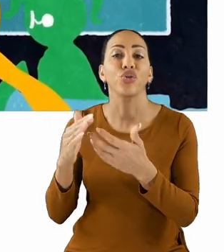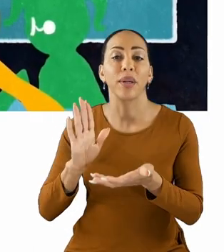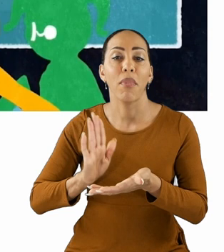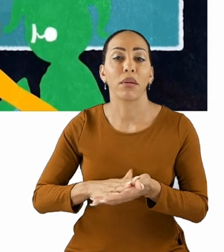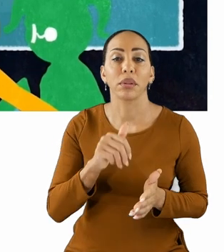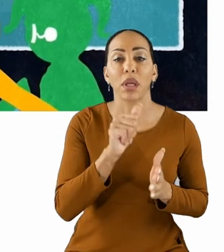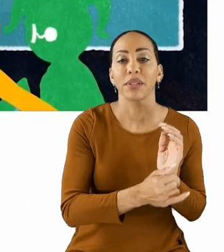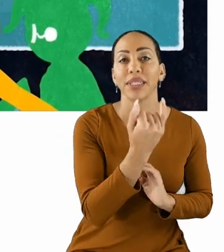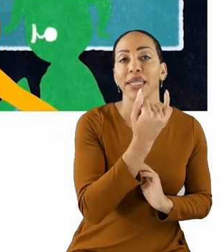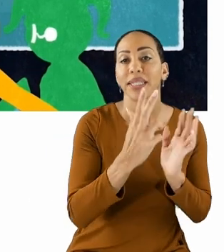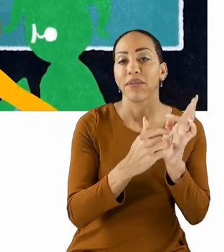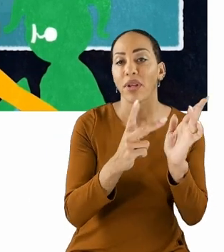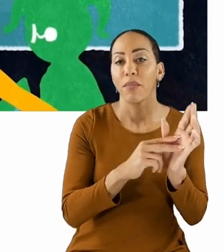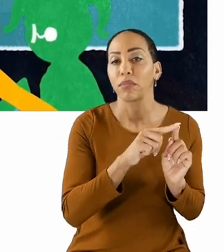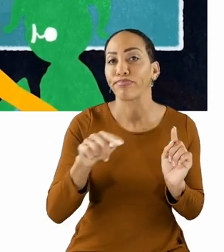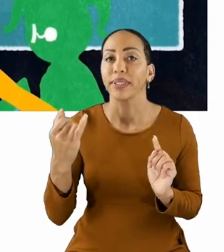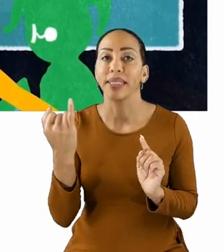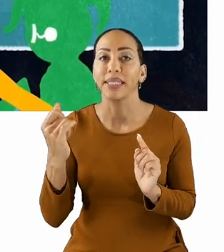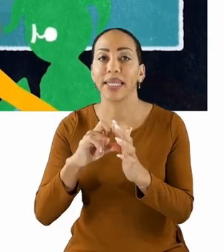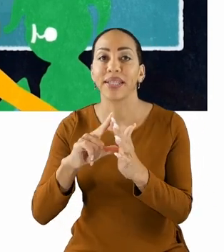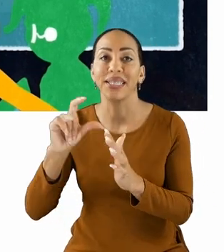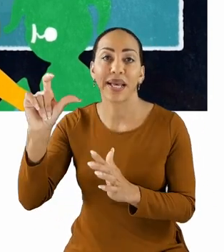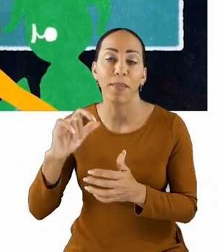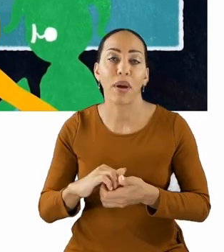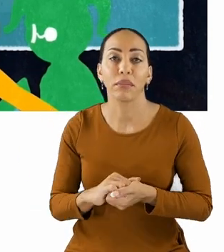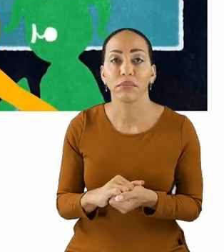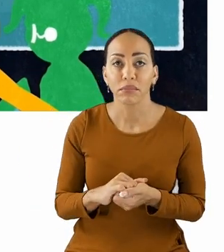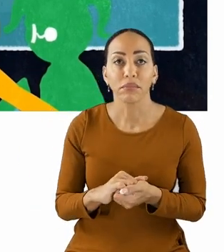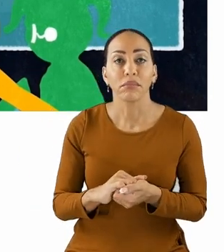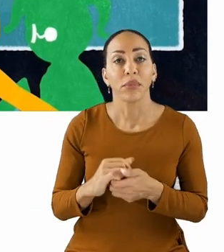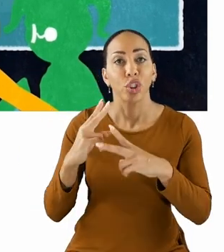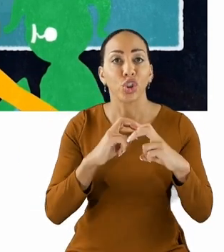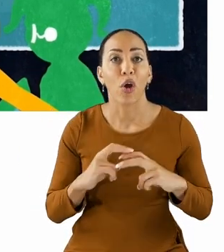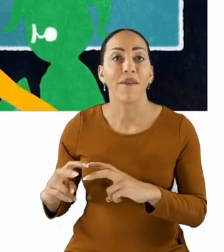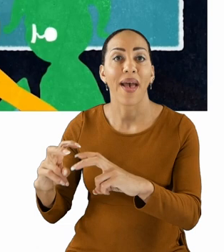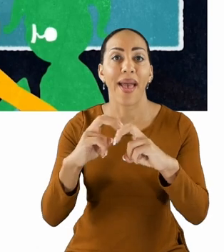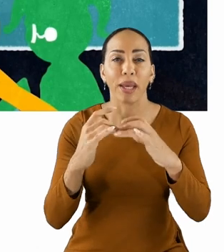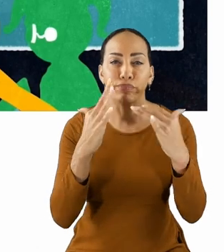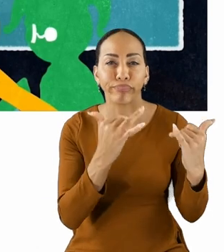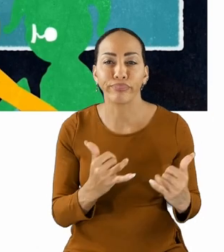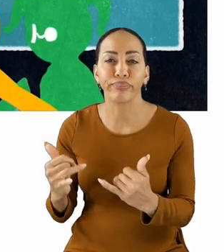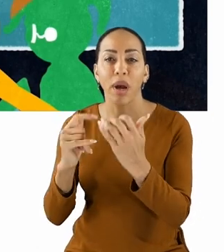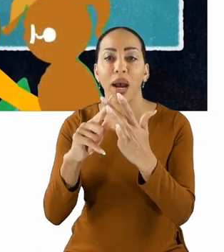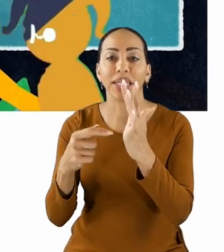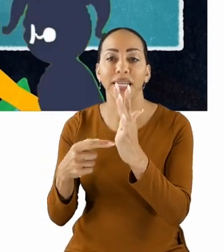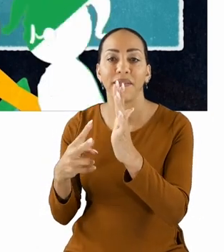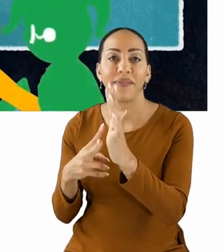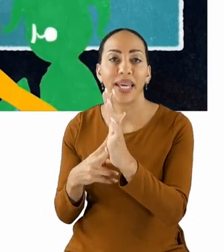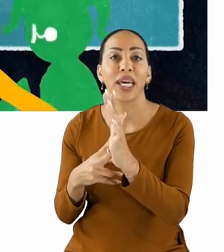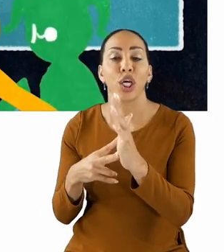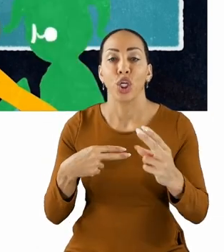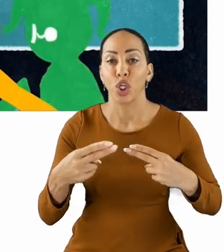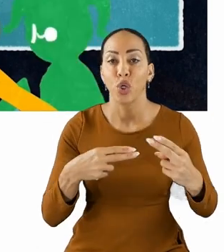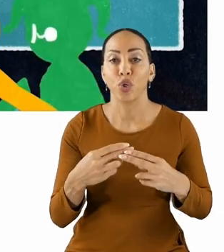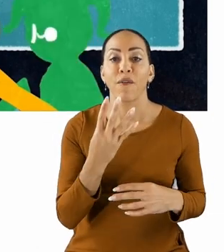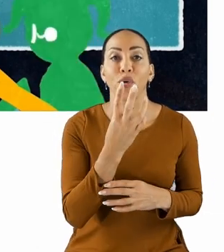from the 16th of November to the 16th of December. But a survey by ITV News found that 43%